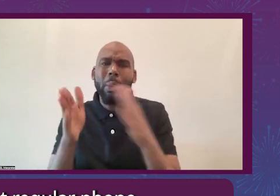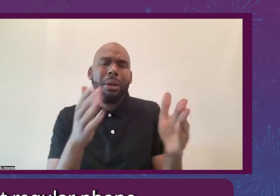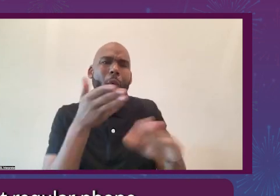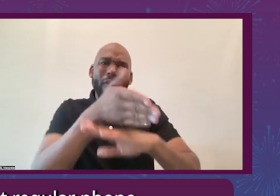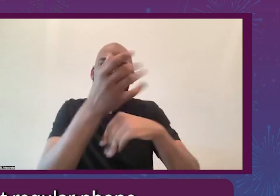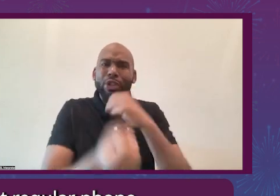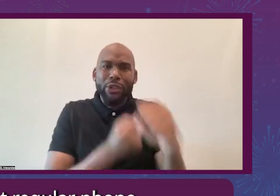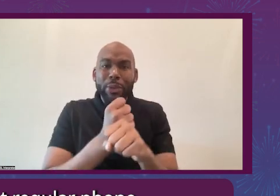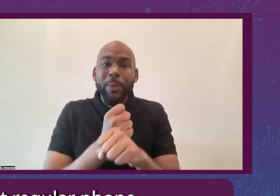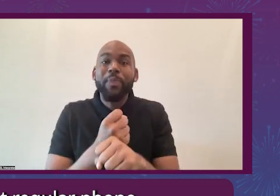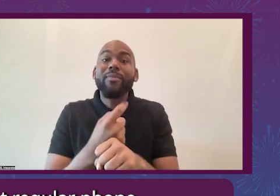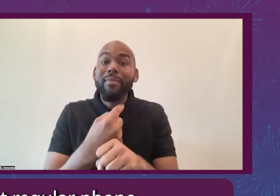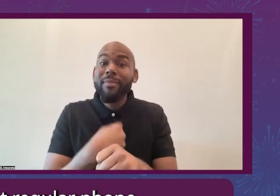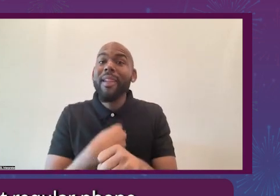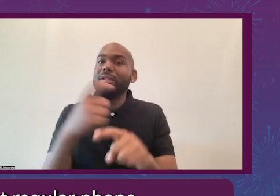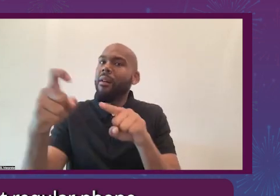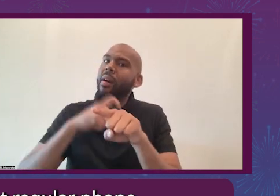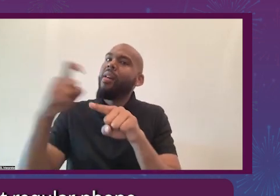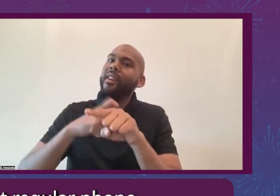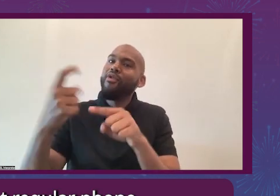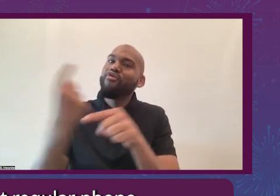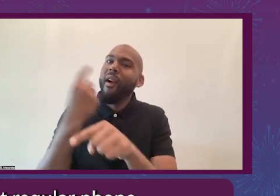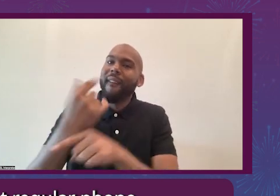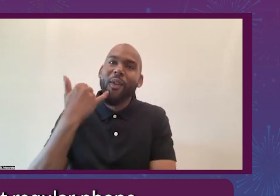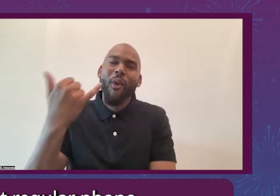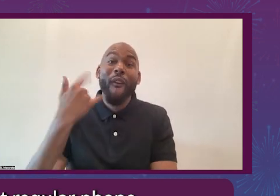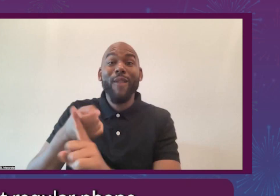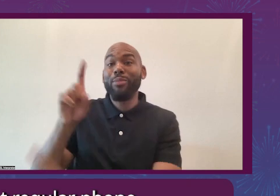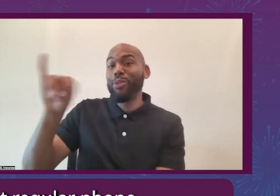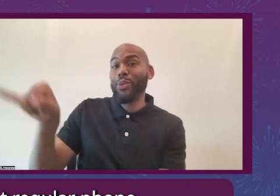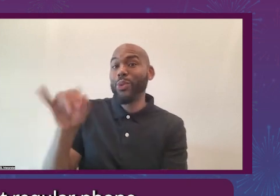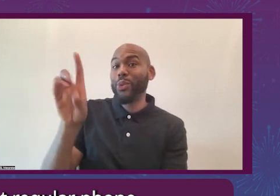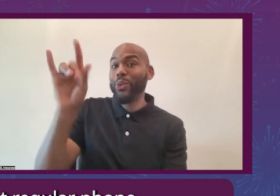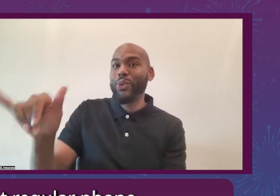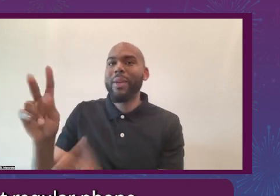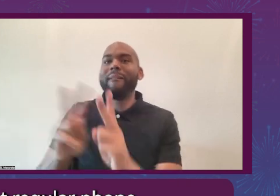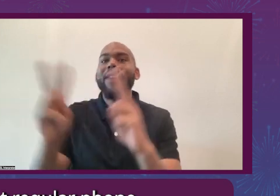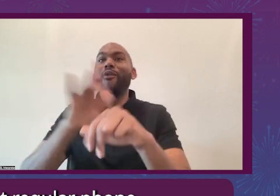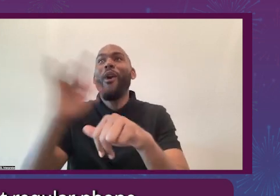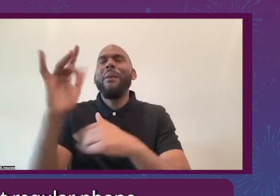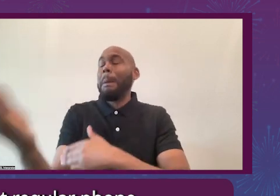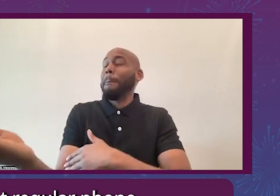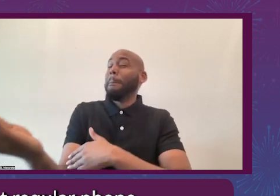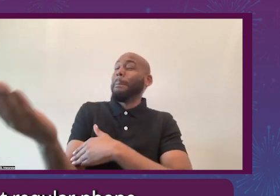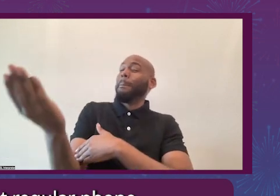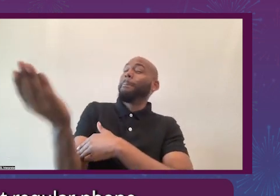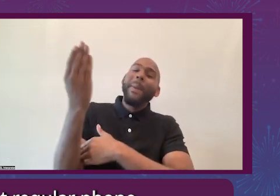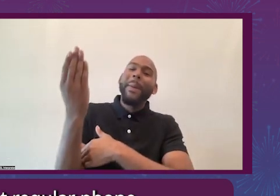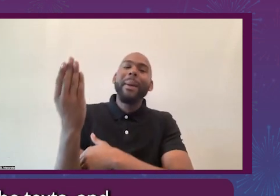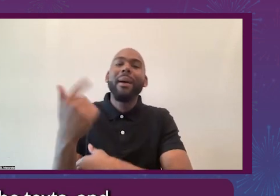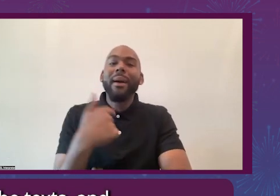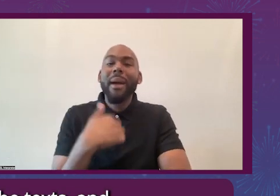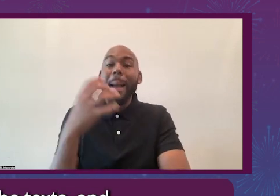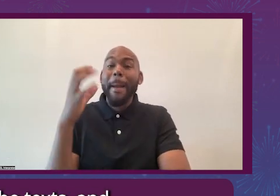the years. I got regular phone calls from Judy very early in the morning. I